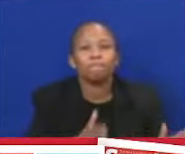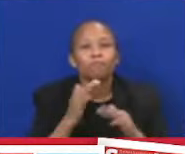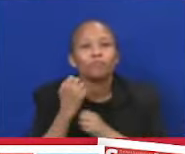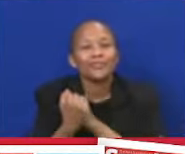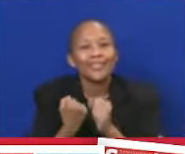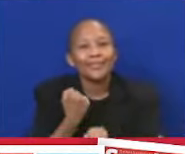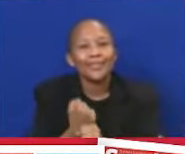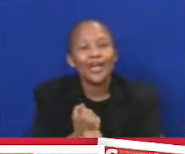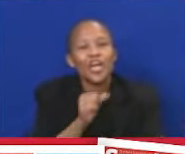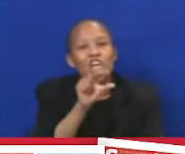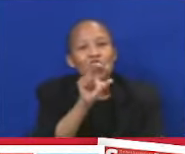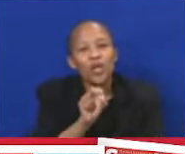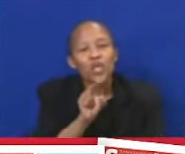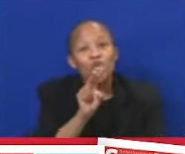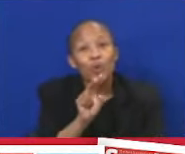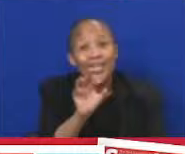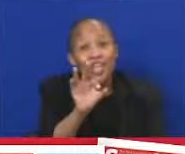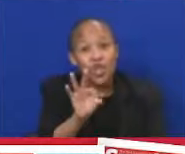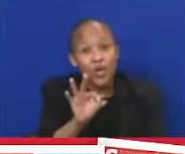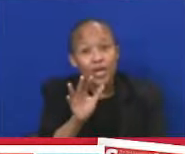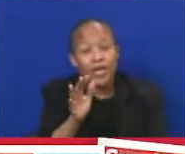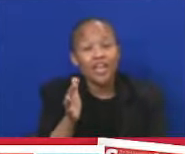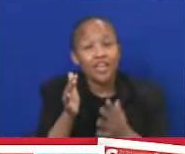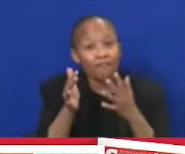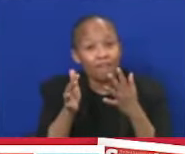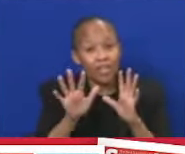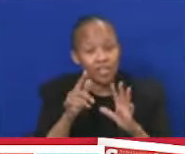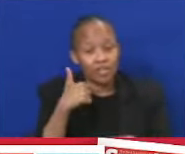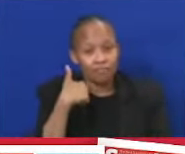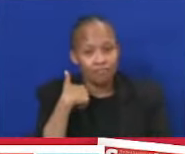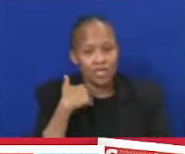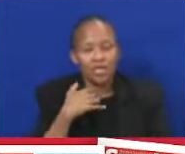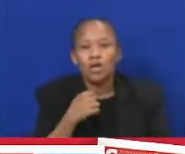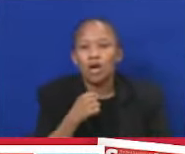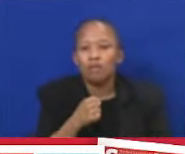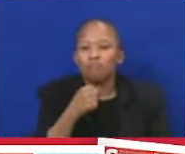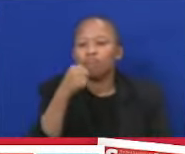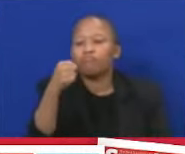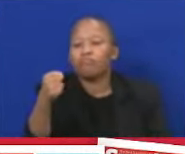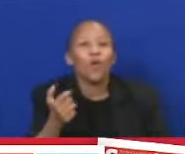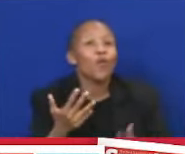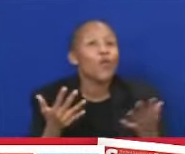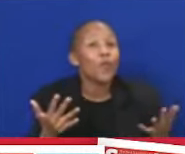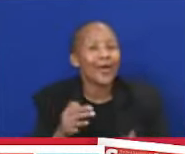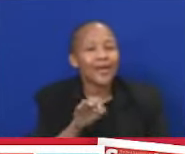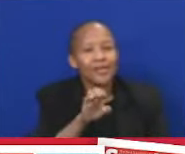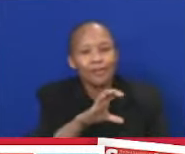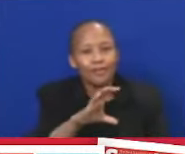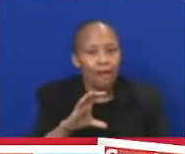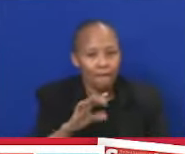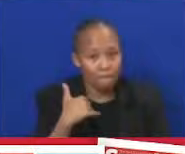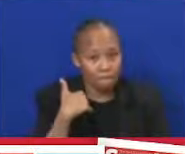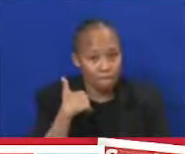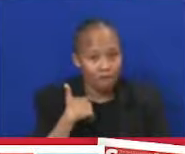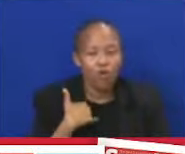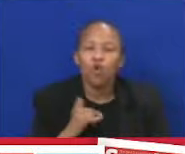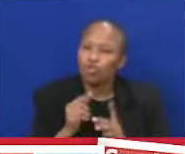deployed to Eastern Cape to do investigations on the